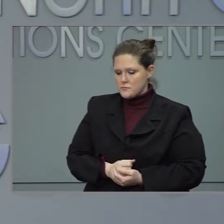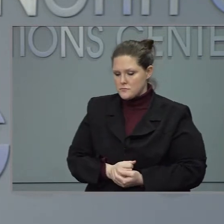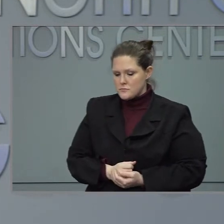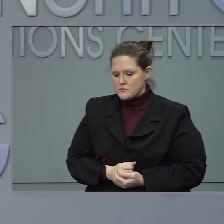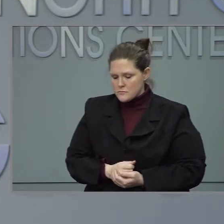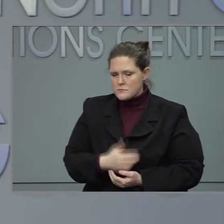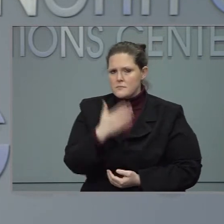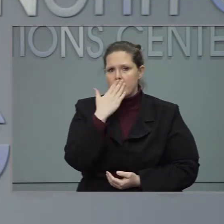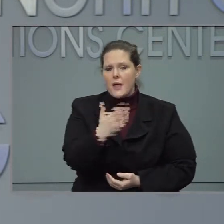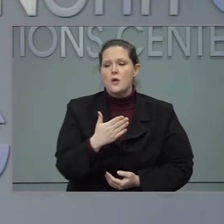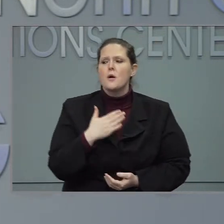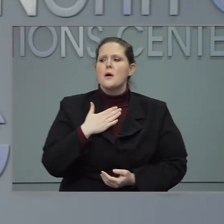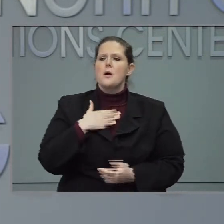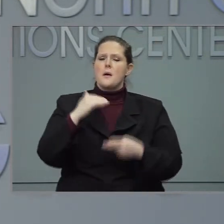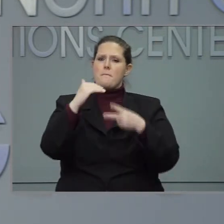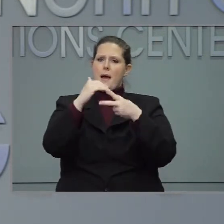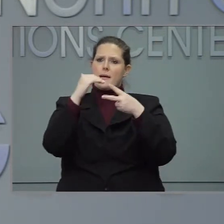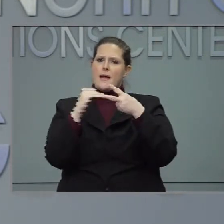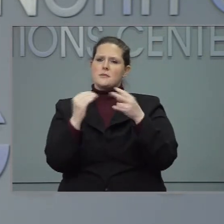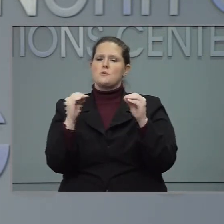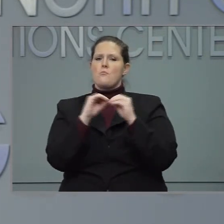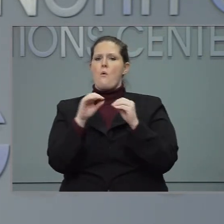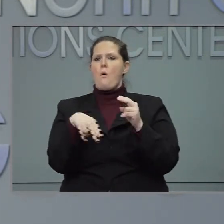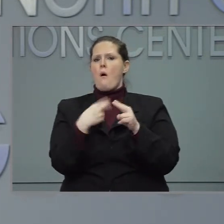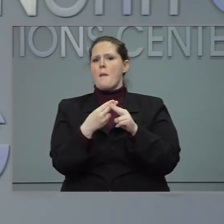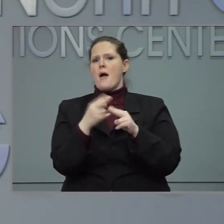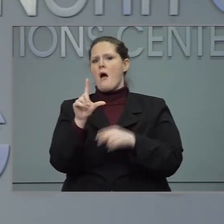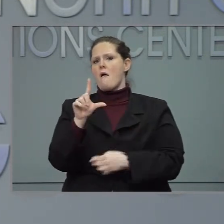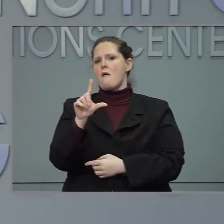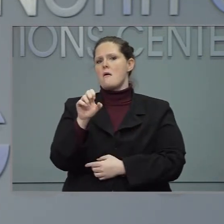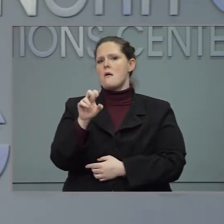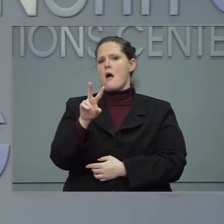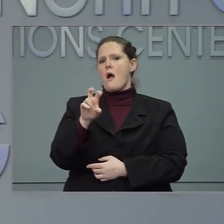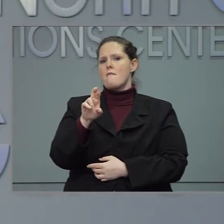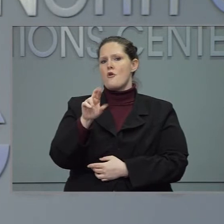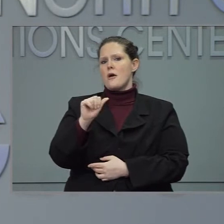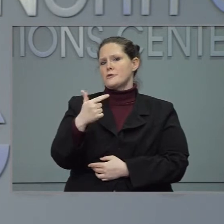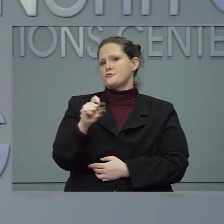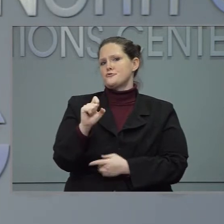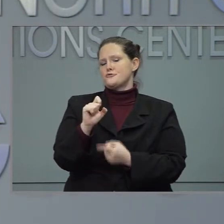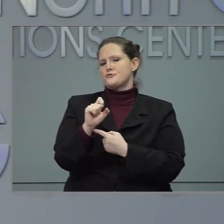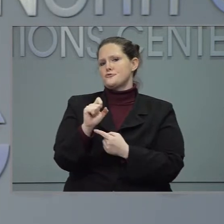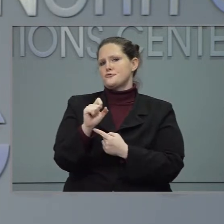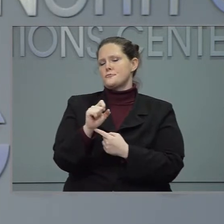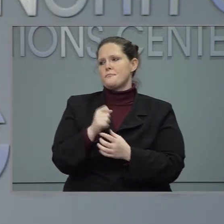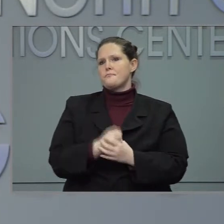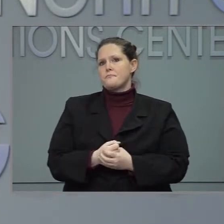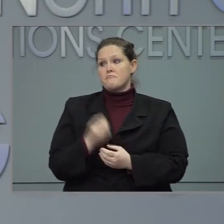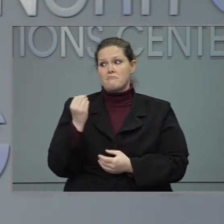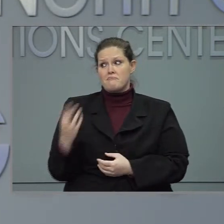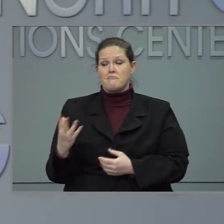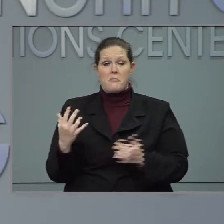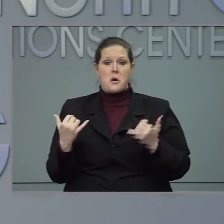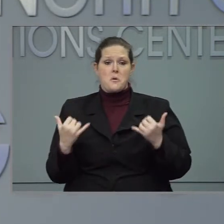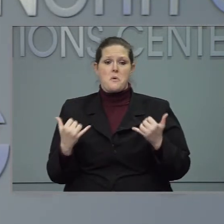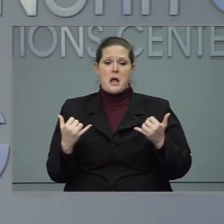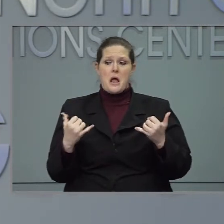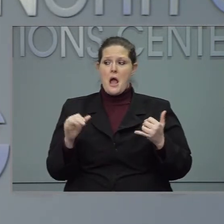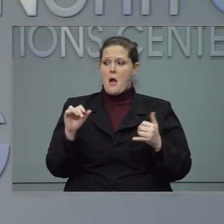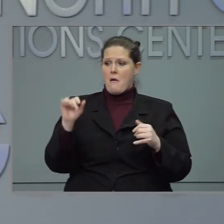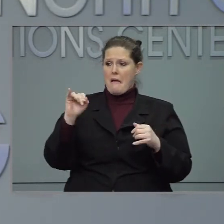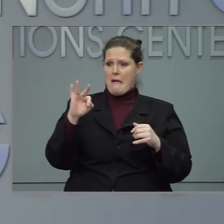My next question really, I guess, is about leverage, because for better or worse in North Carolina, there's no government shutdown if there's no